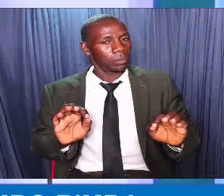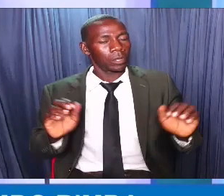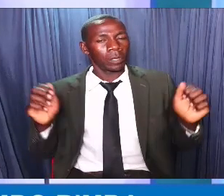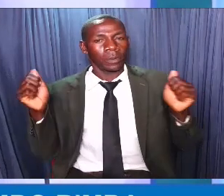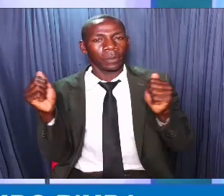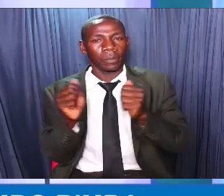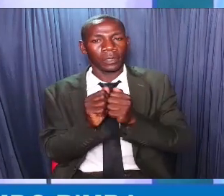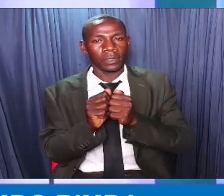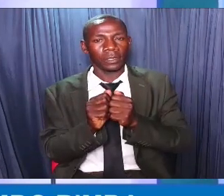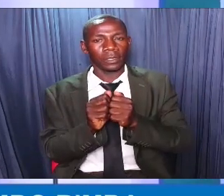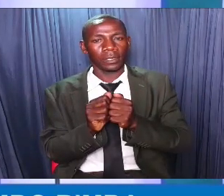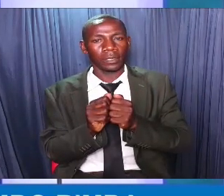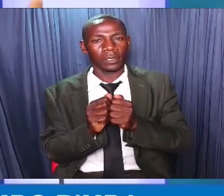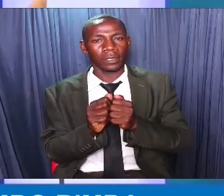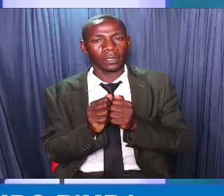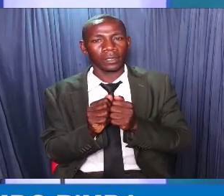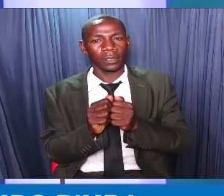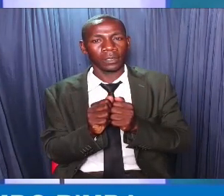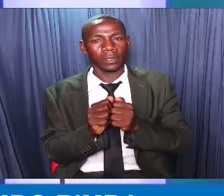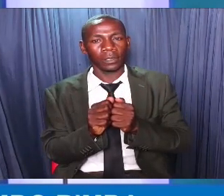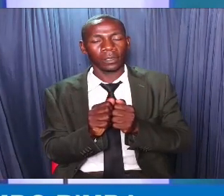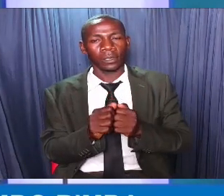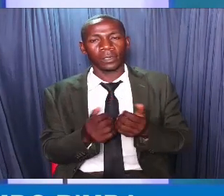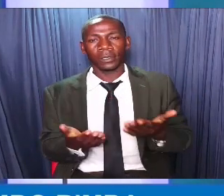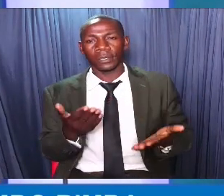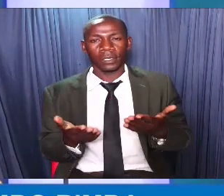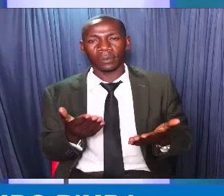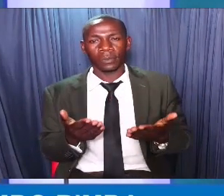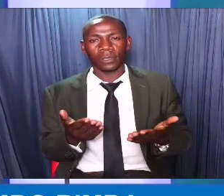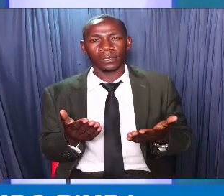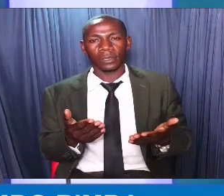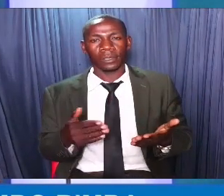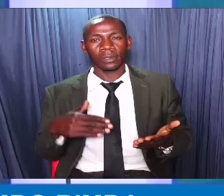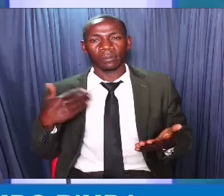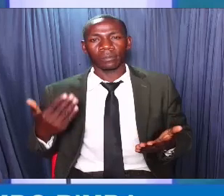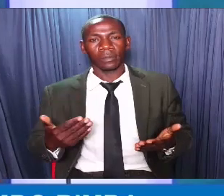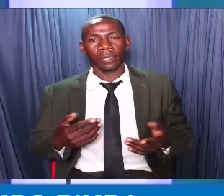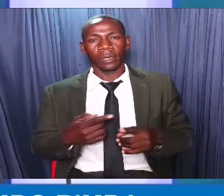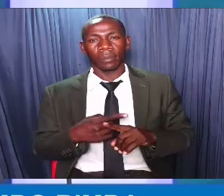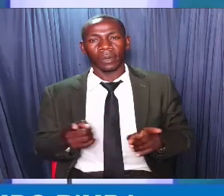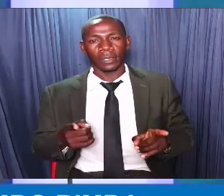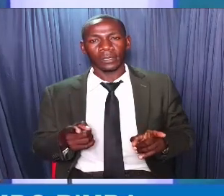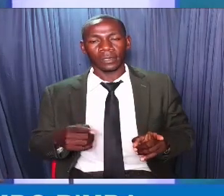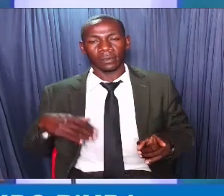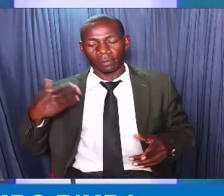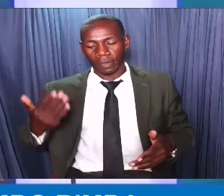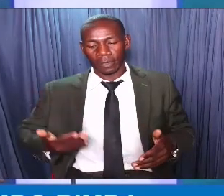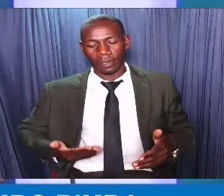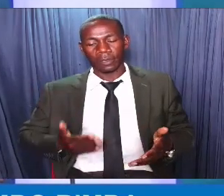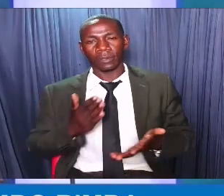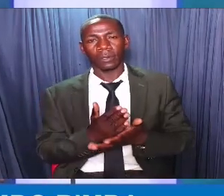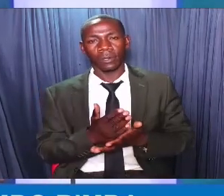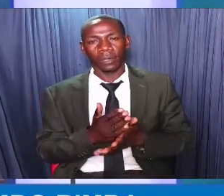how many months are passing. Hata yaonekana kama mwambimba. Sounded like she's pregnant or not. Lakini ni mimba. But it was a pregnancy.